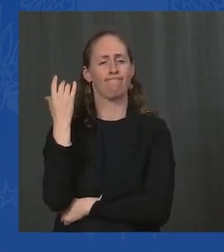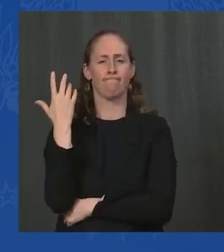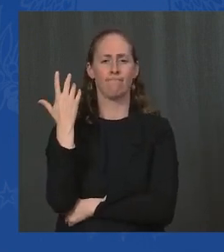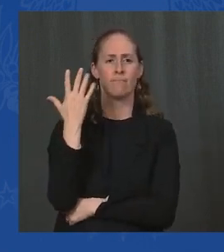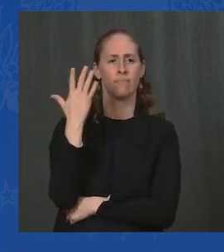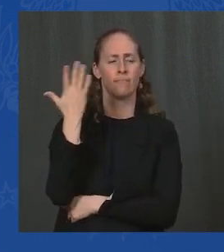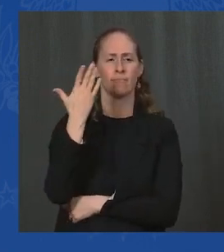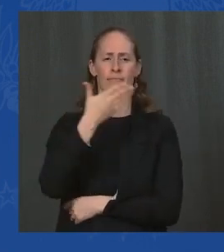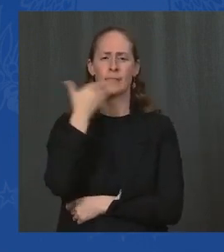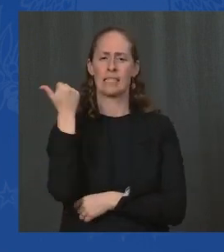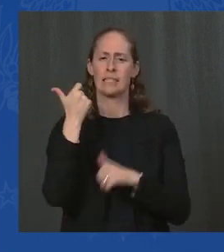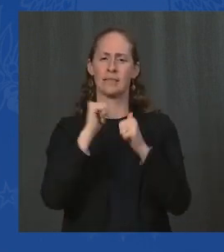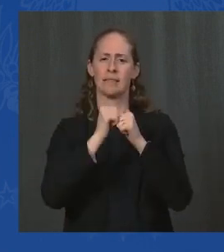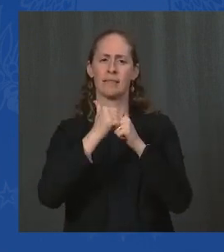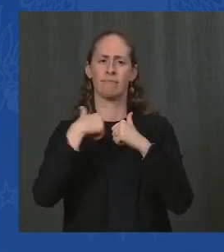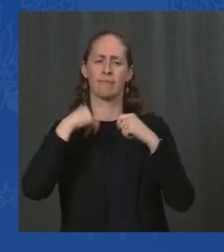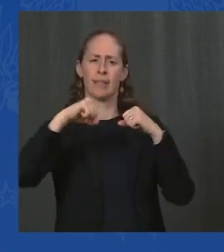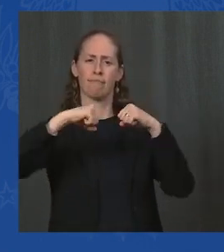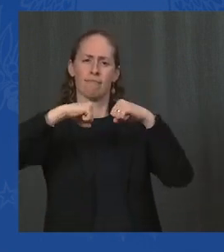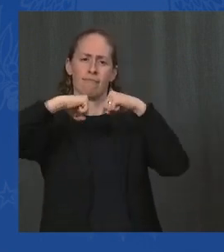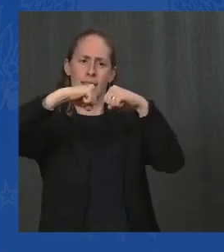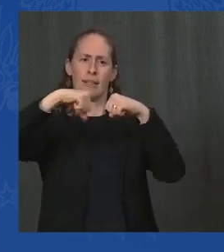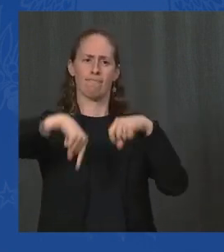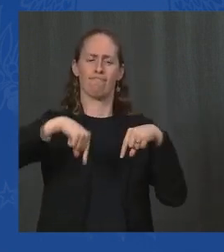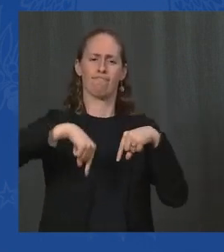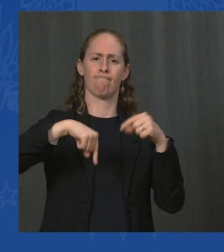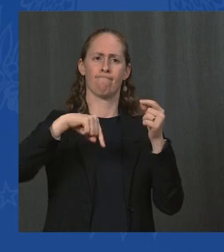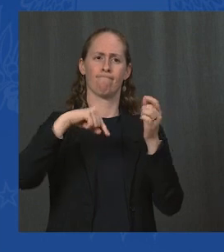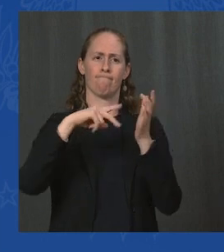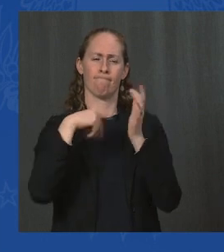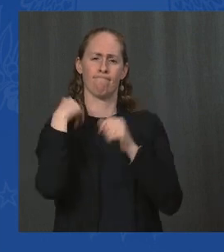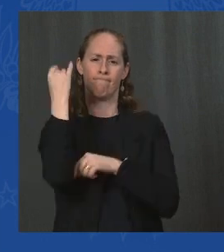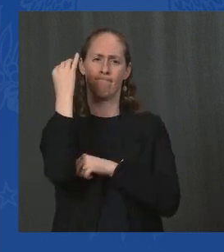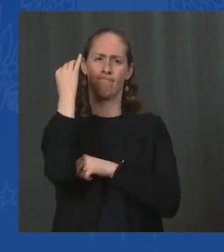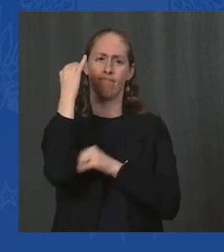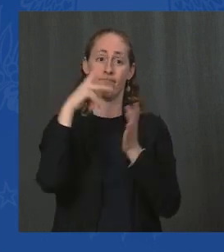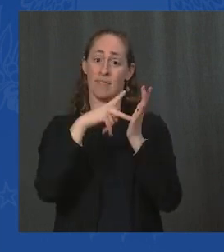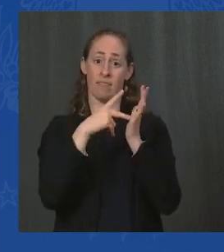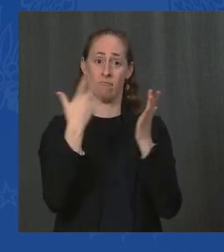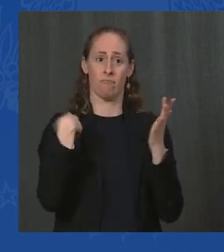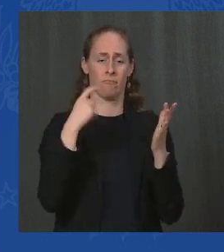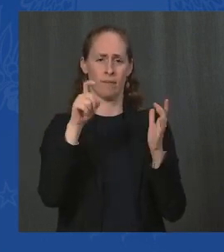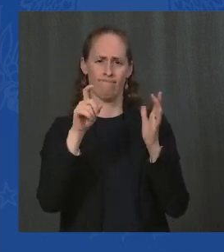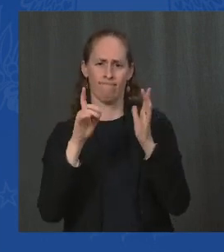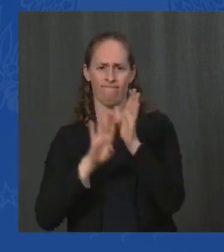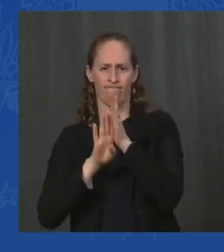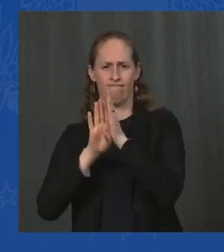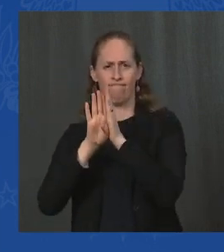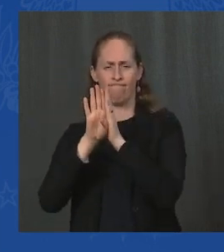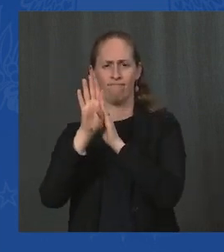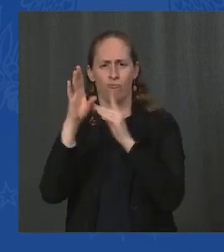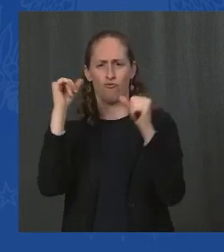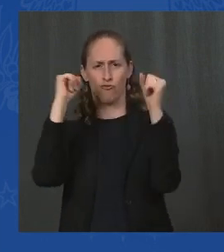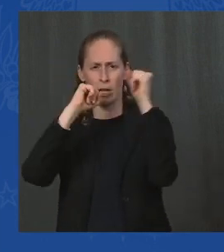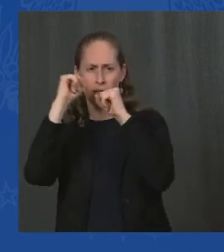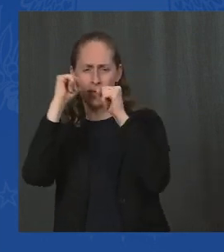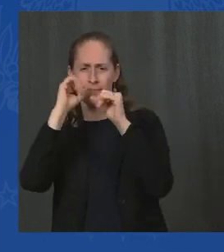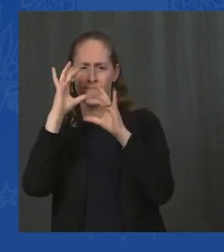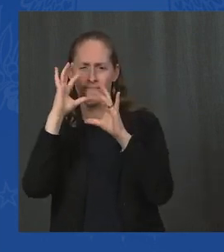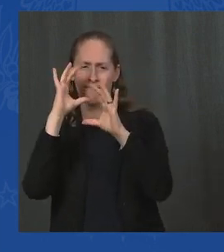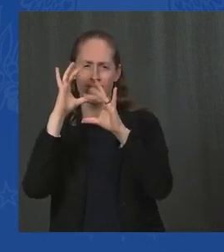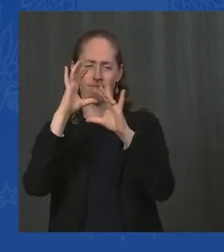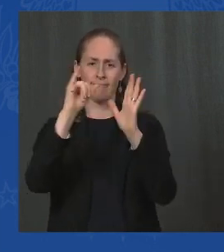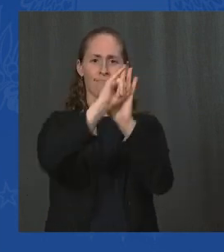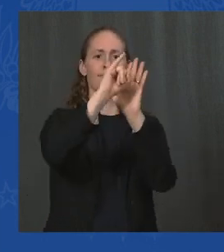unforgiving, targeted, precise strategy that goes after terror where it is today, not where it was